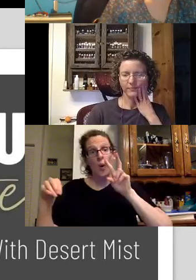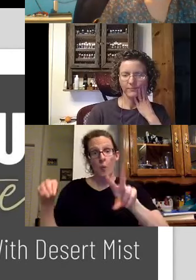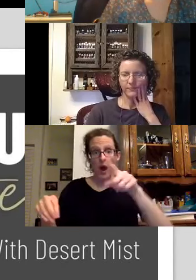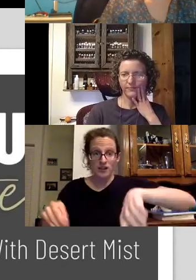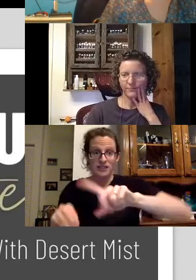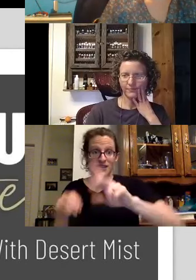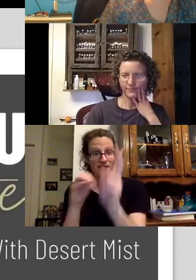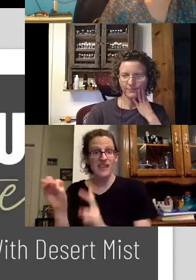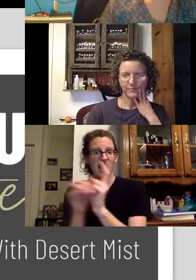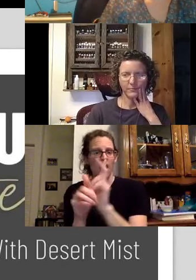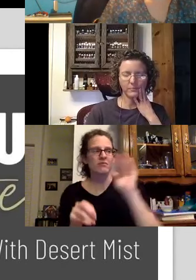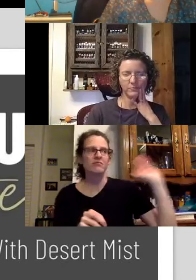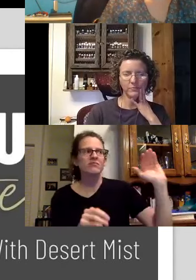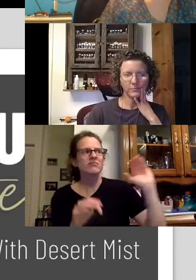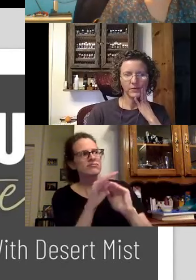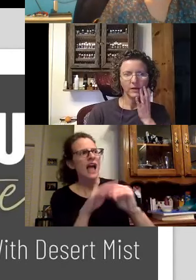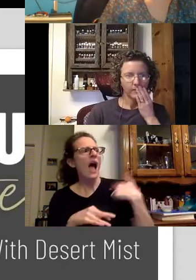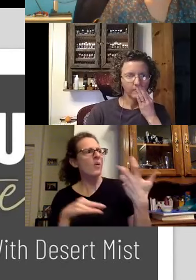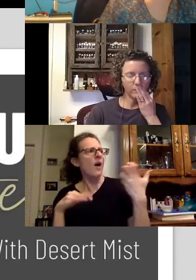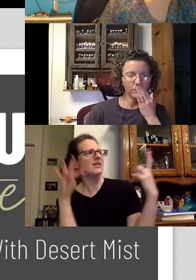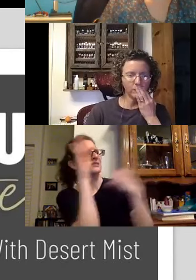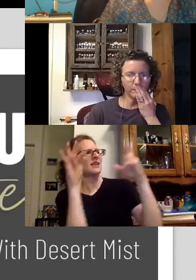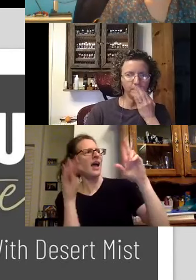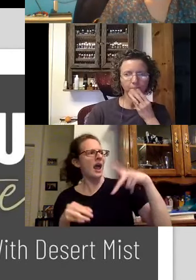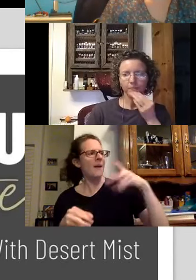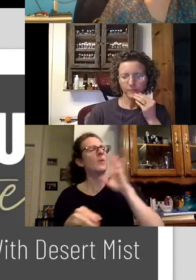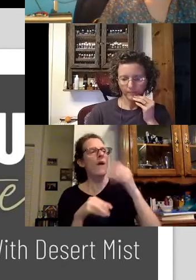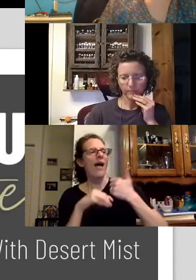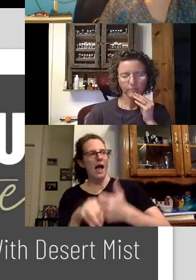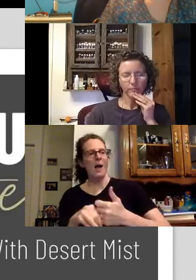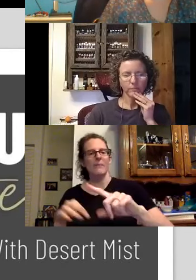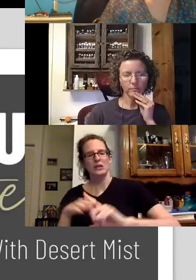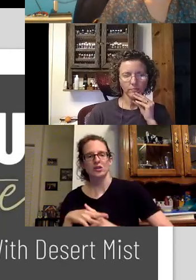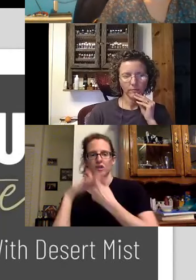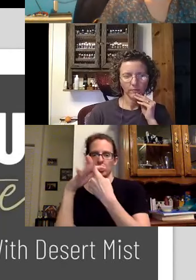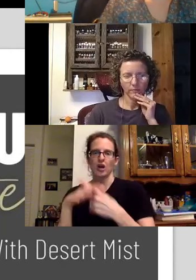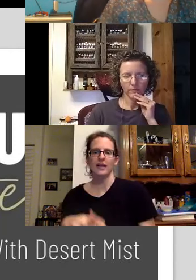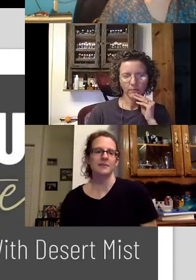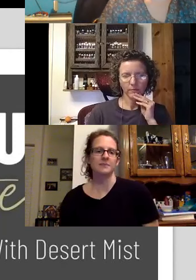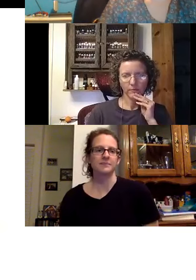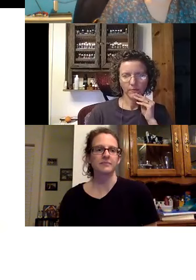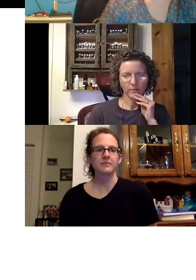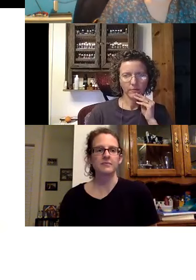video. And if you want to sign up, then they can help you get started.